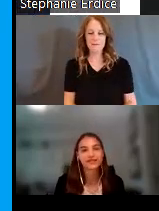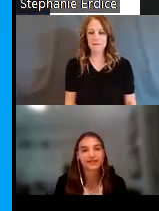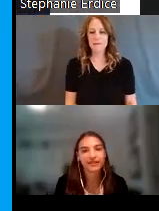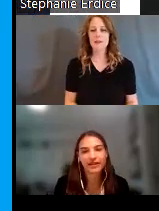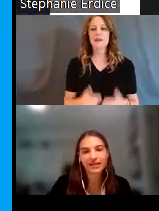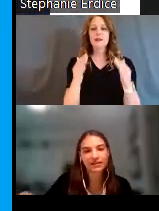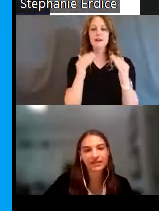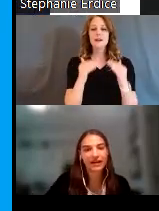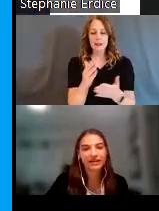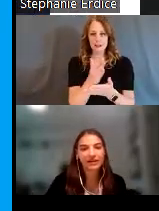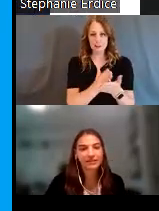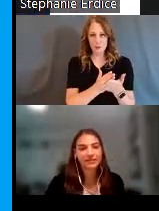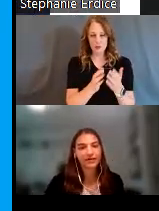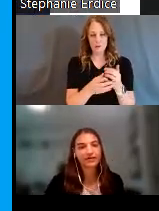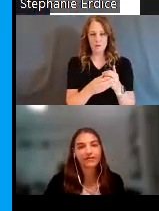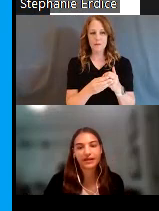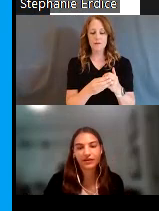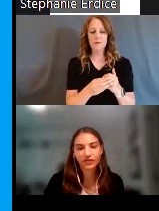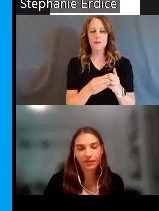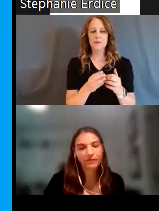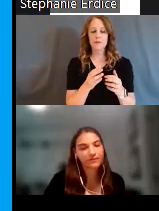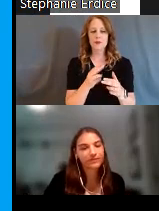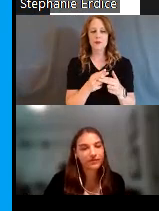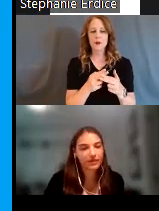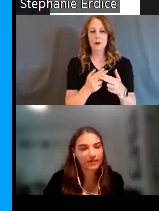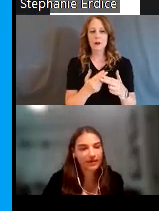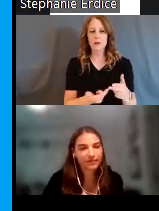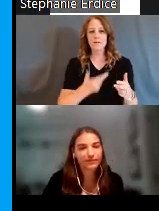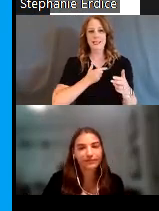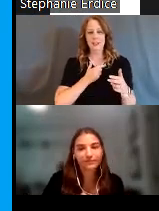next little section, as Stephanie said, is on vicarious trauma.